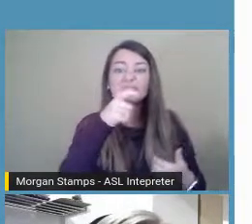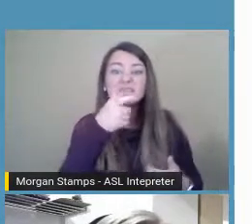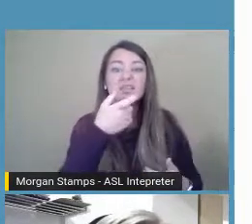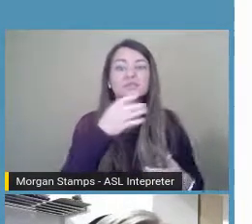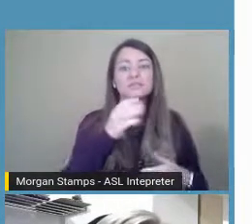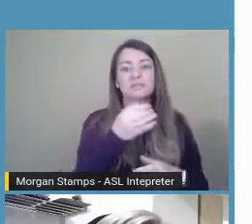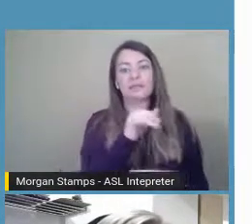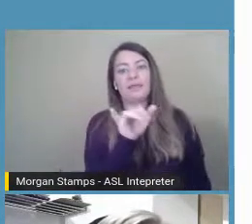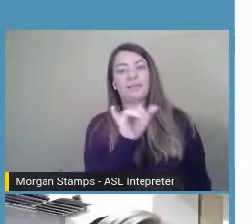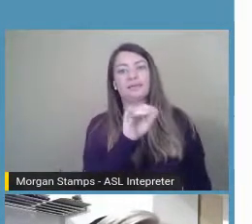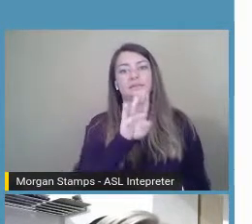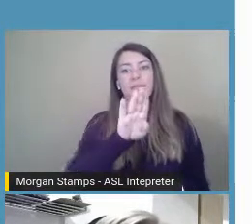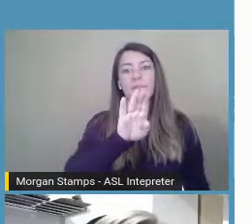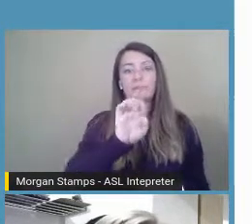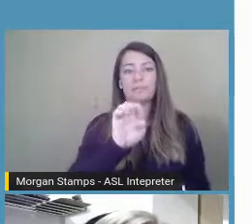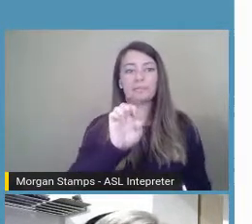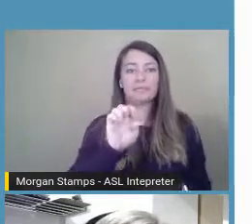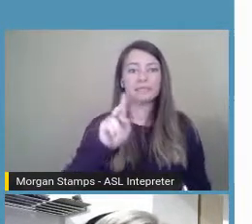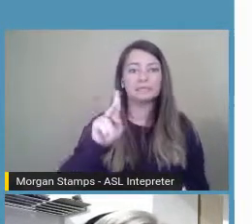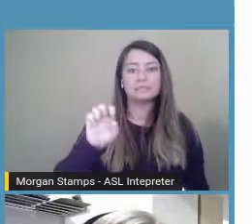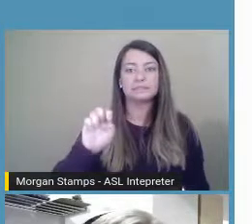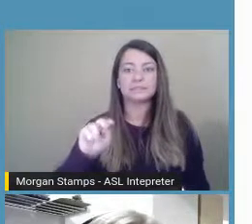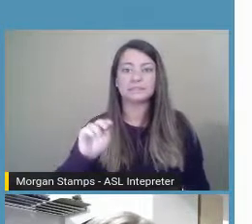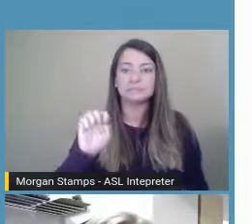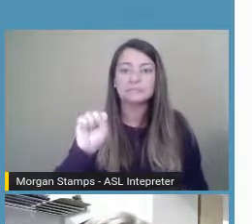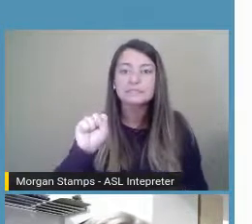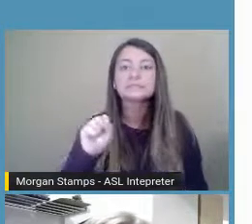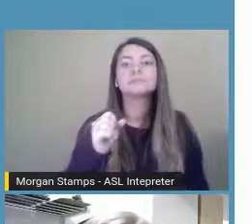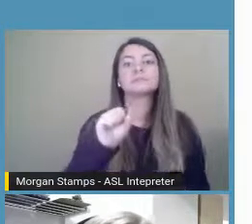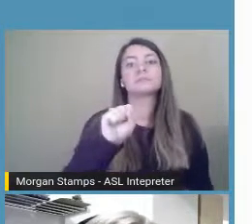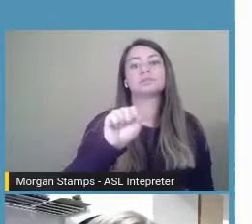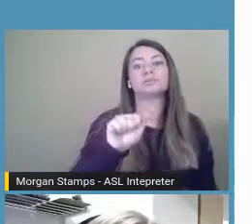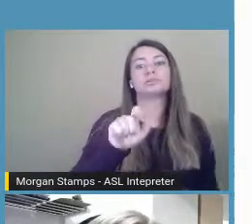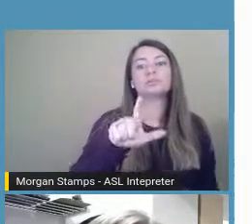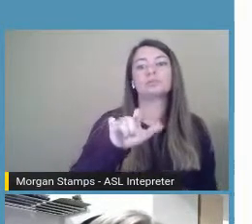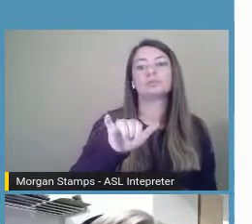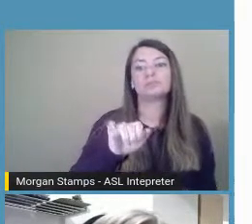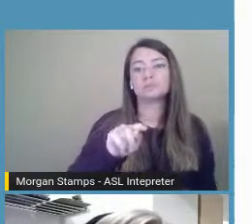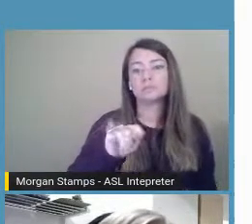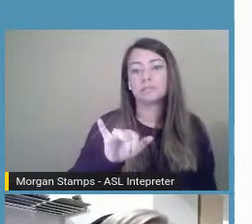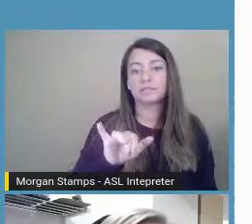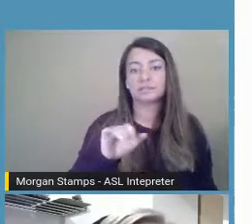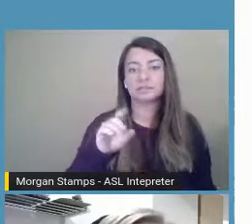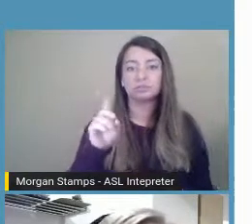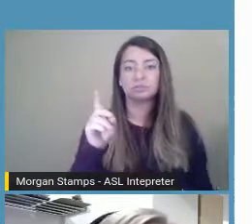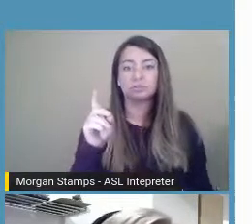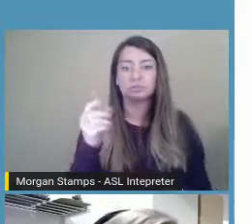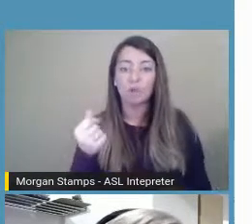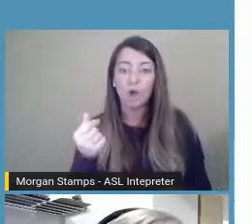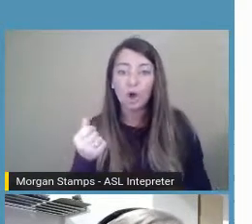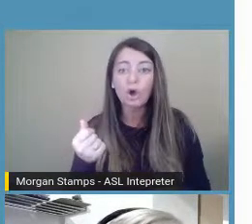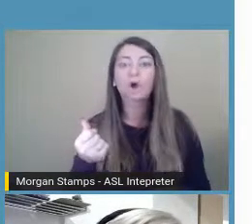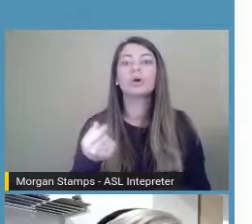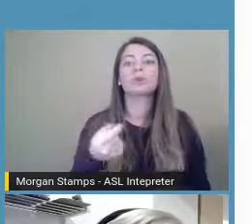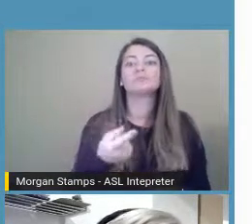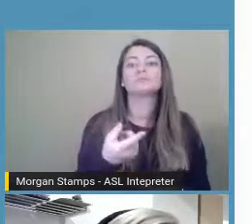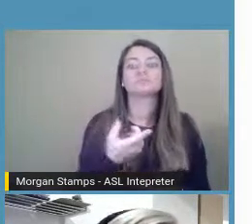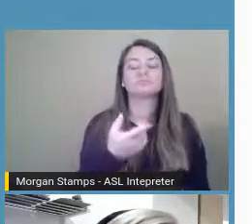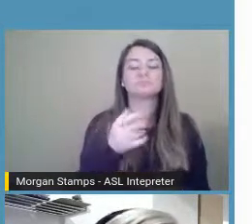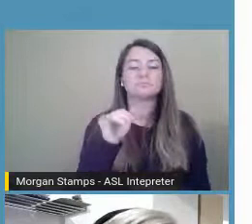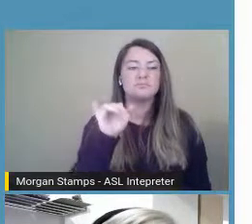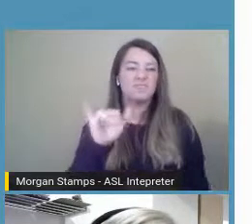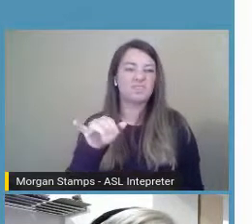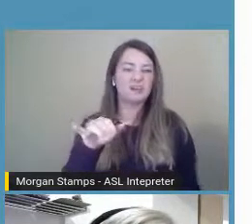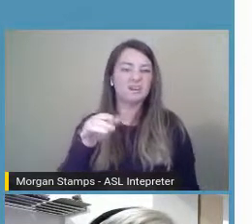in progress to foster a sense of togetherness even while we were apart. All of these program elements fit into